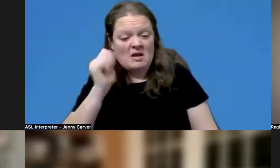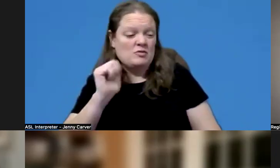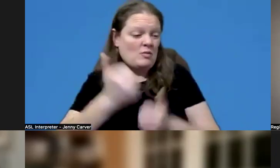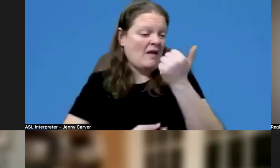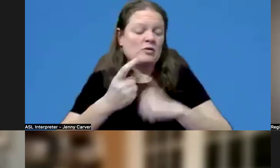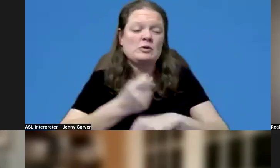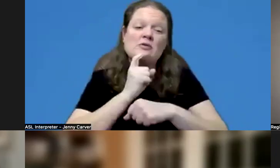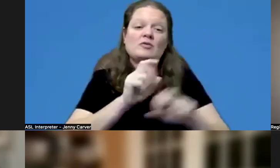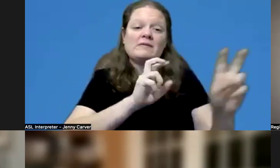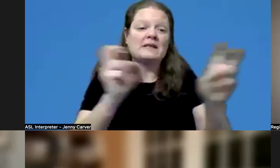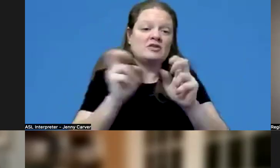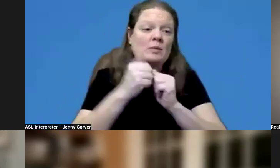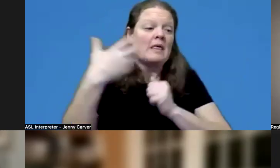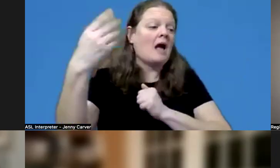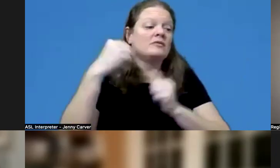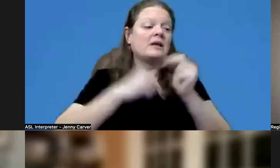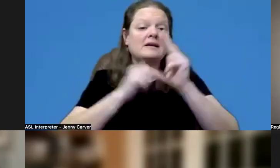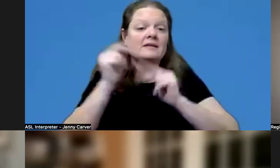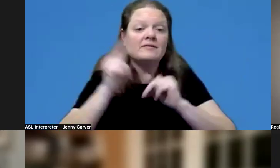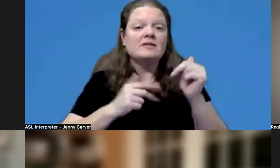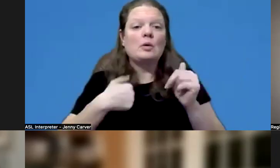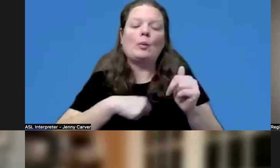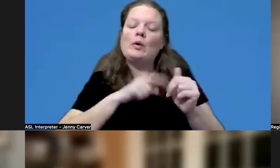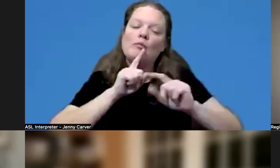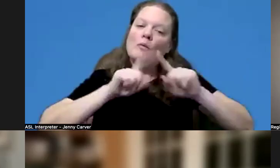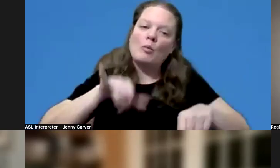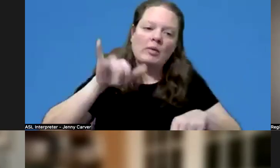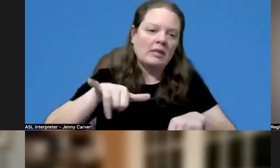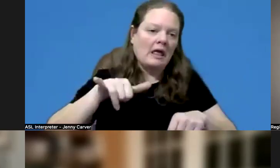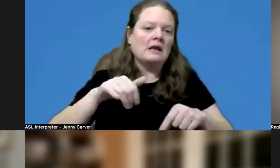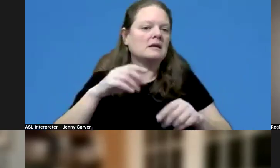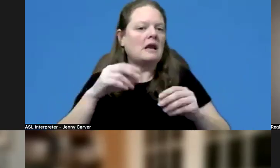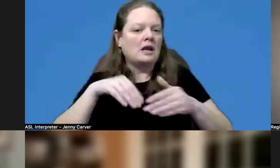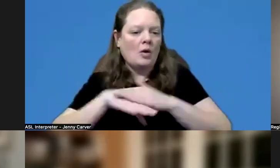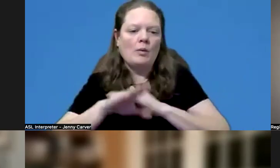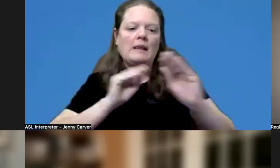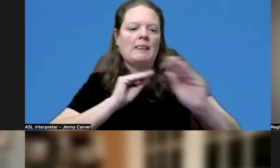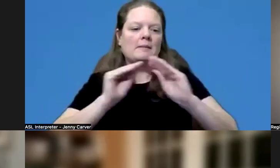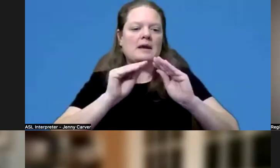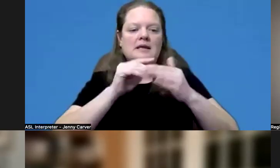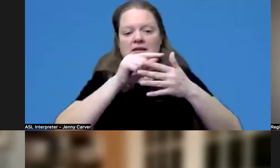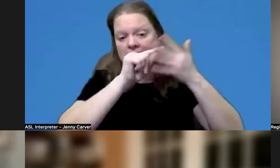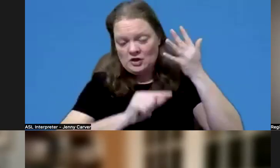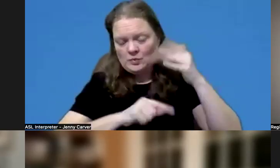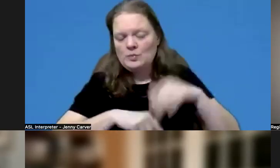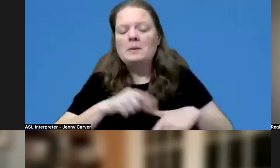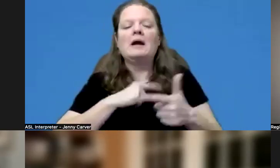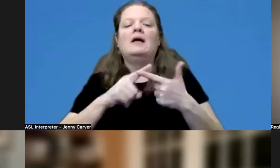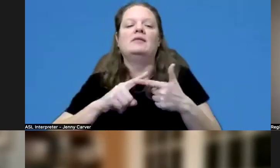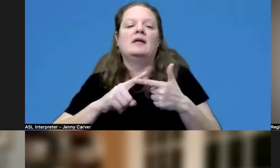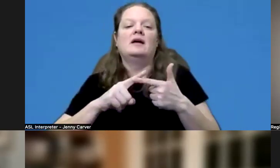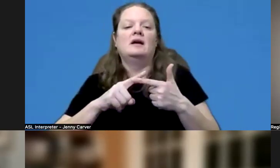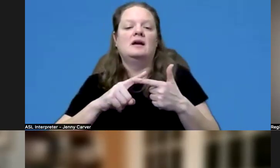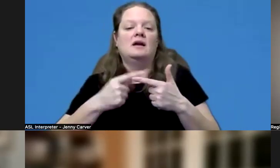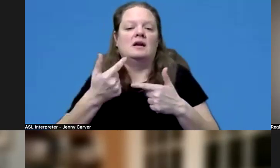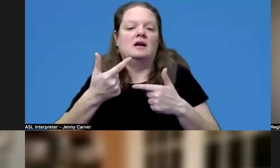there are issues with the outside of the facility, that we report that and it can get into the maintenance queue. And then the